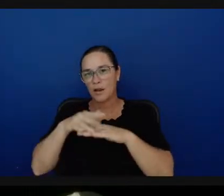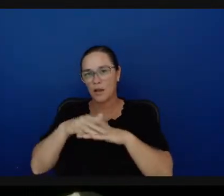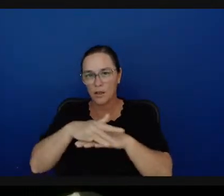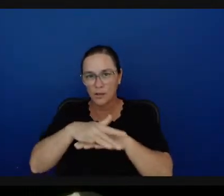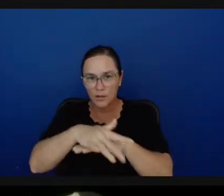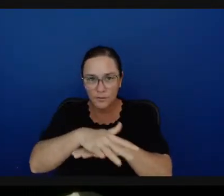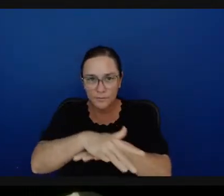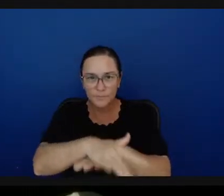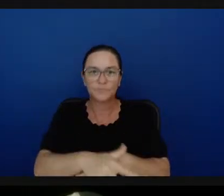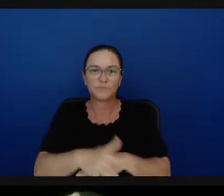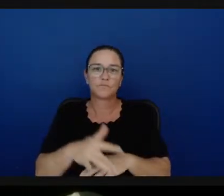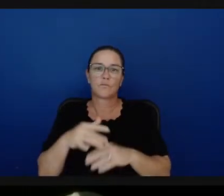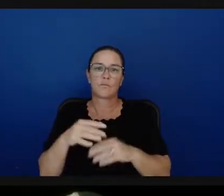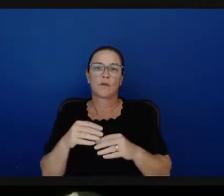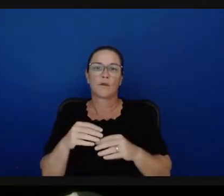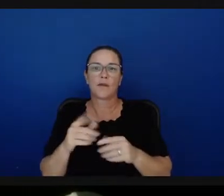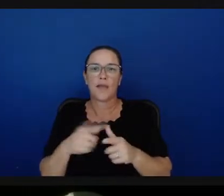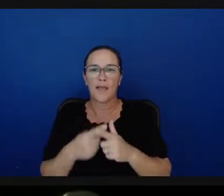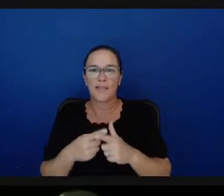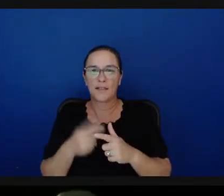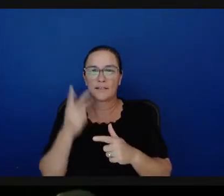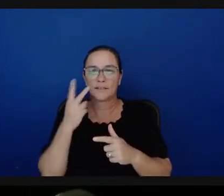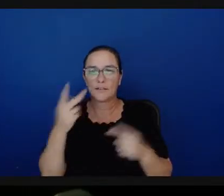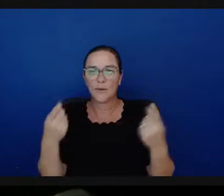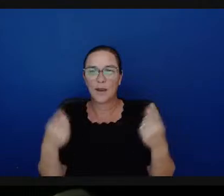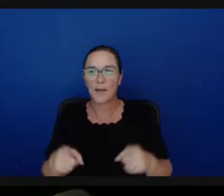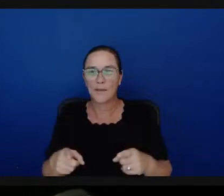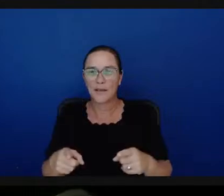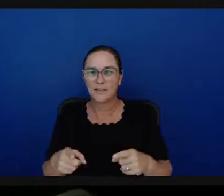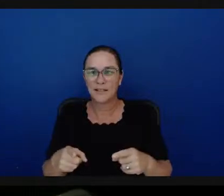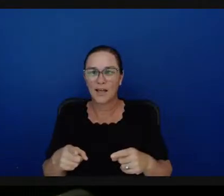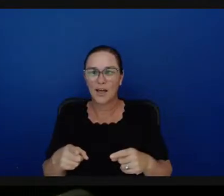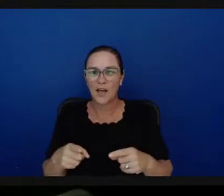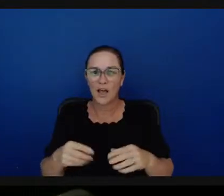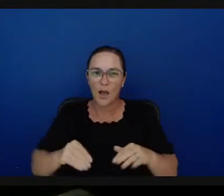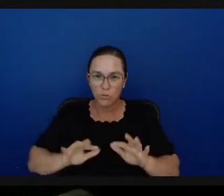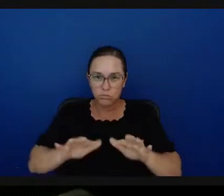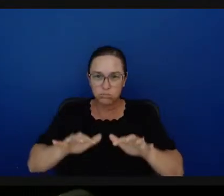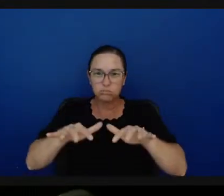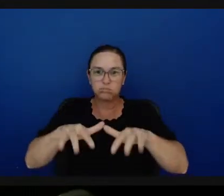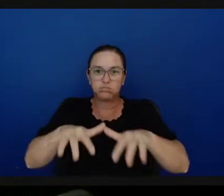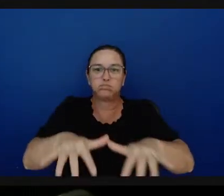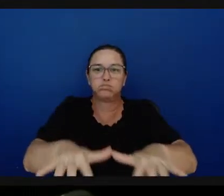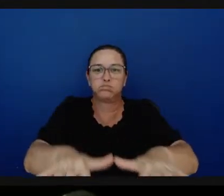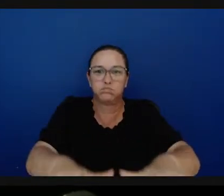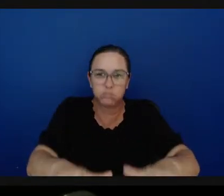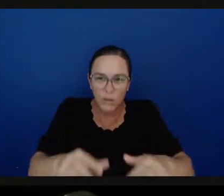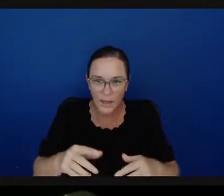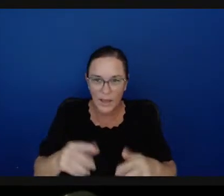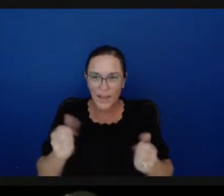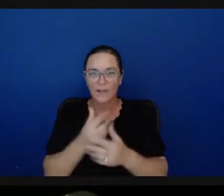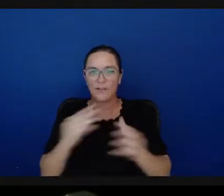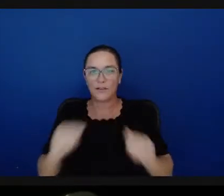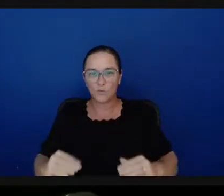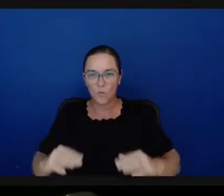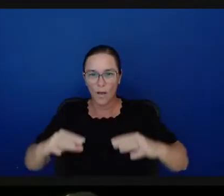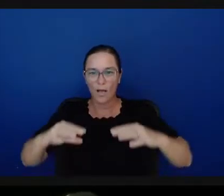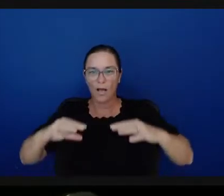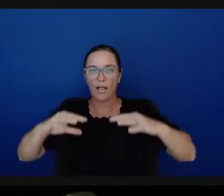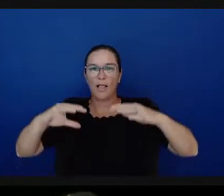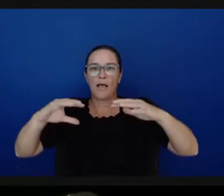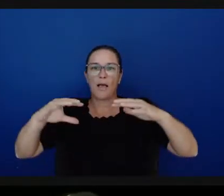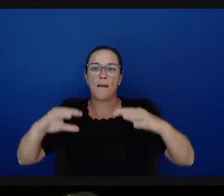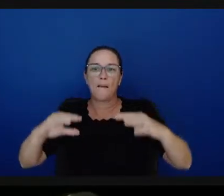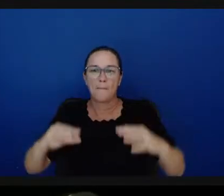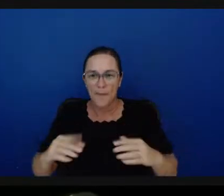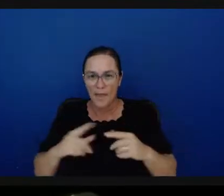Here's the key moment. Watch this. Flow coming across the crater floor here and swelling up. And here we see the ooze-up flows here